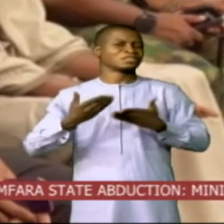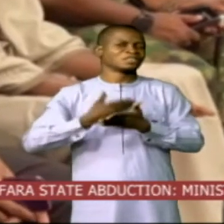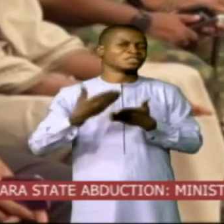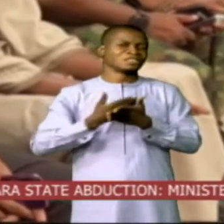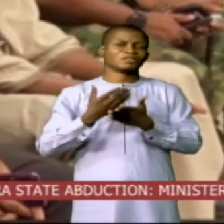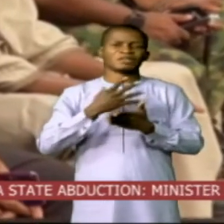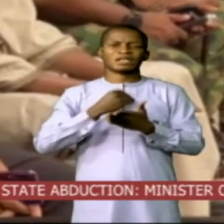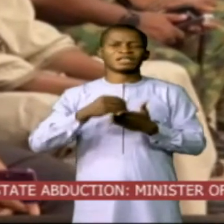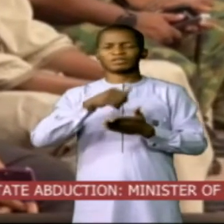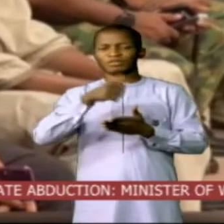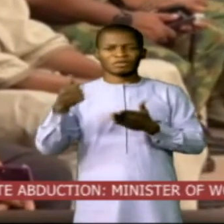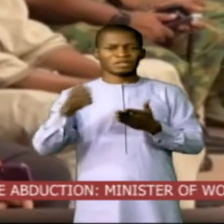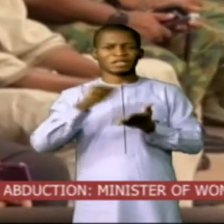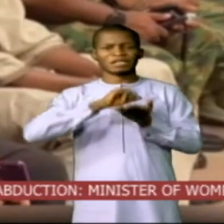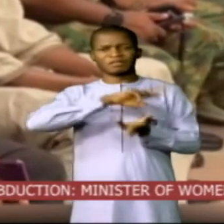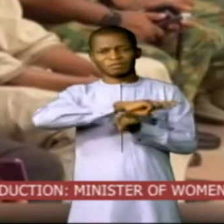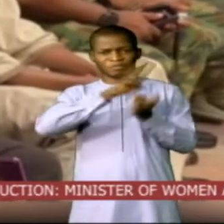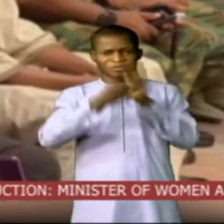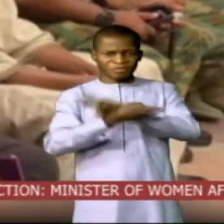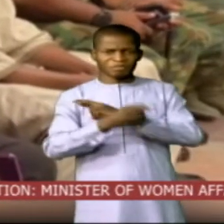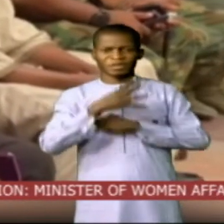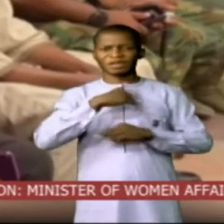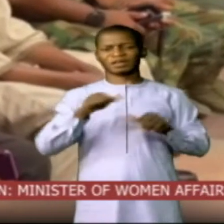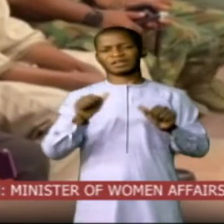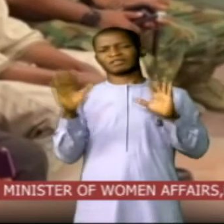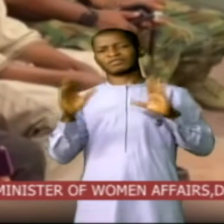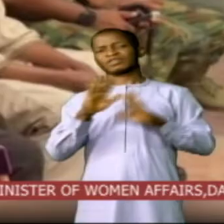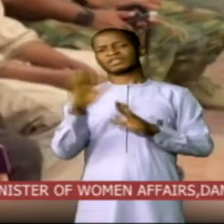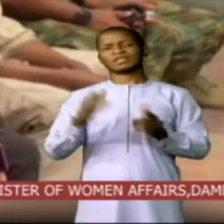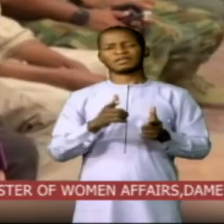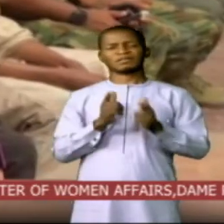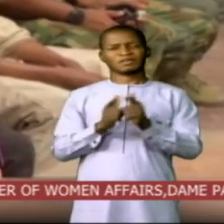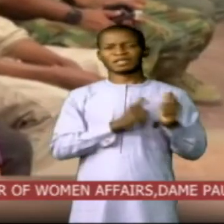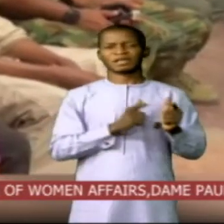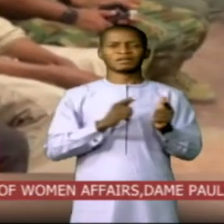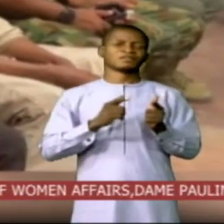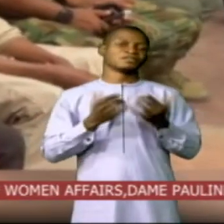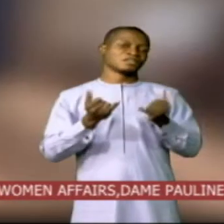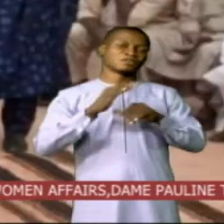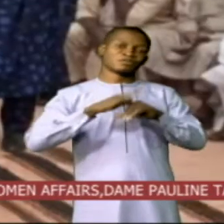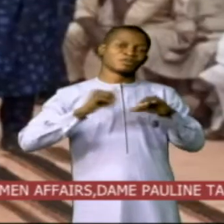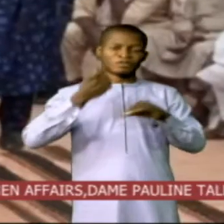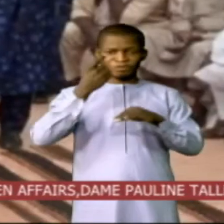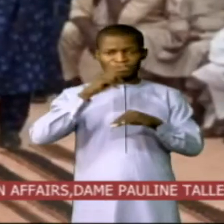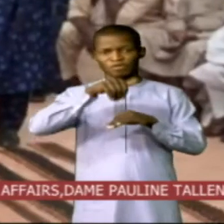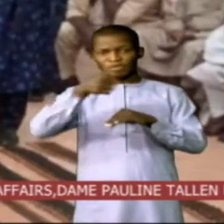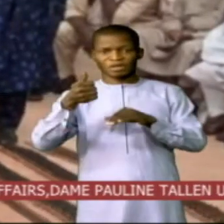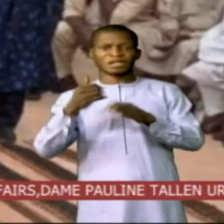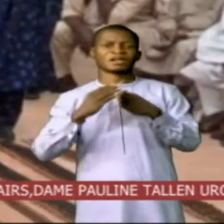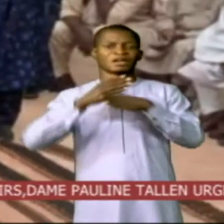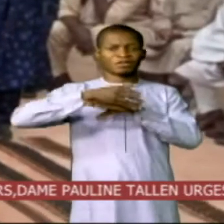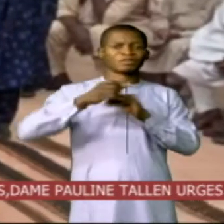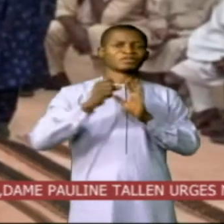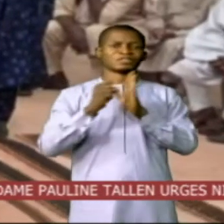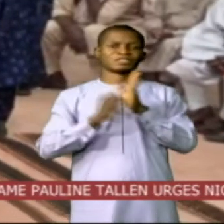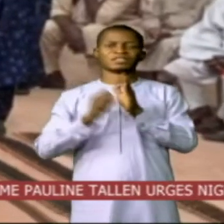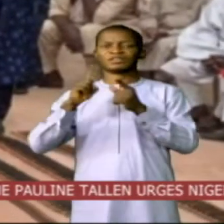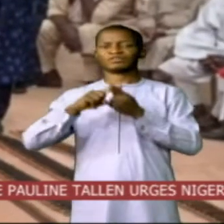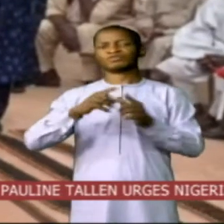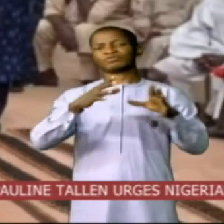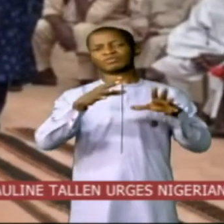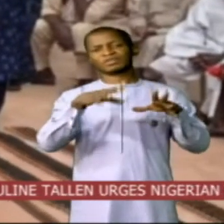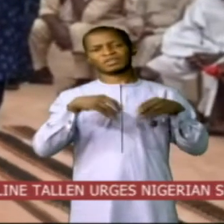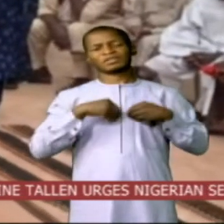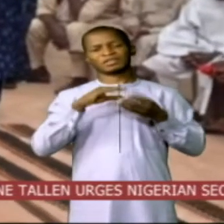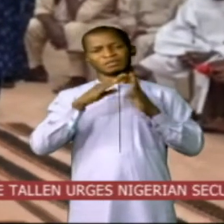earlier repented and laid down their arms, adding that more of their colleagues from across the state would embrace the peace deal.